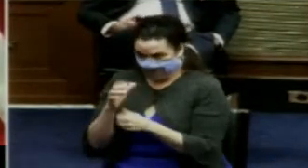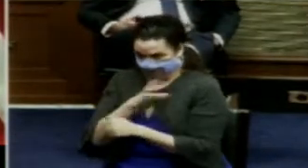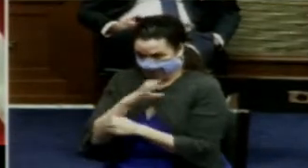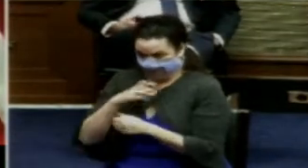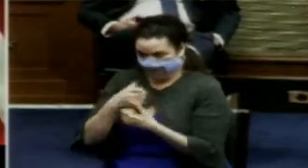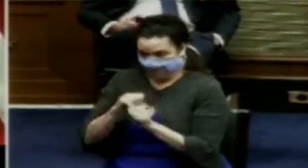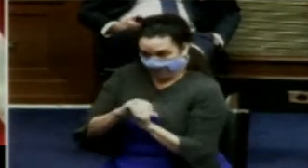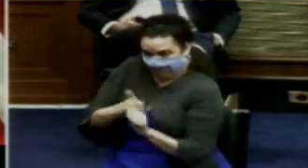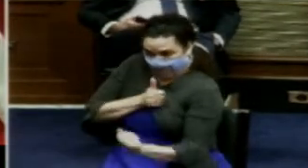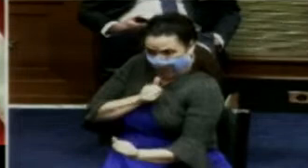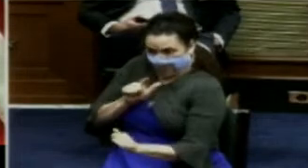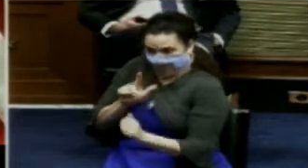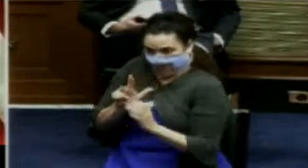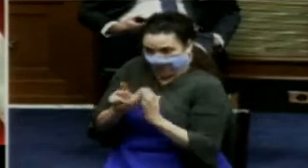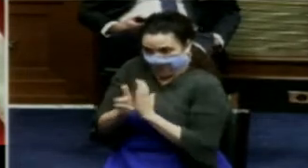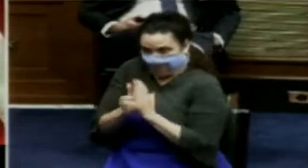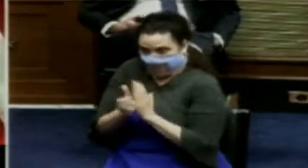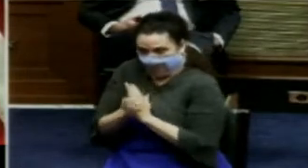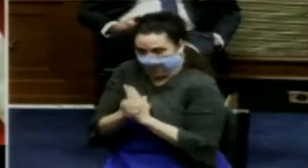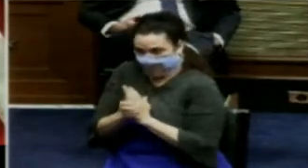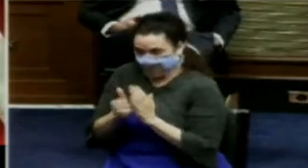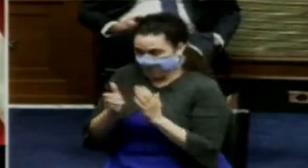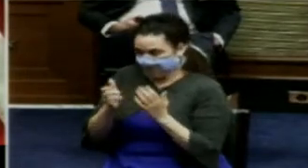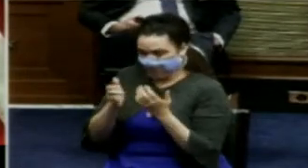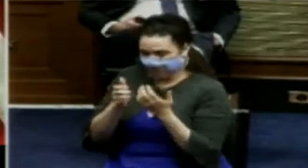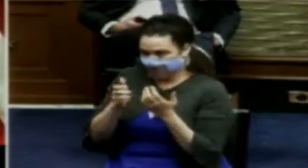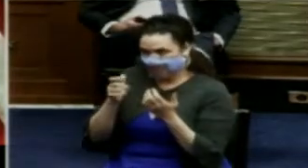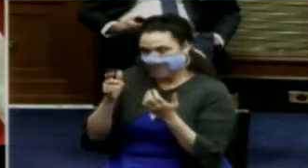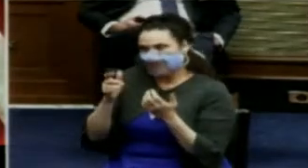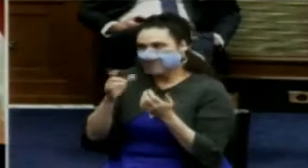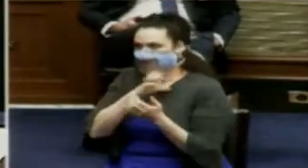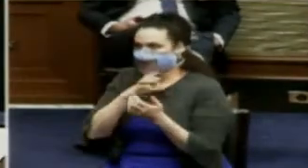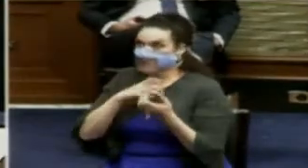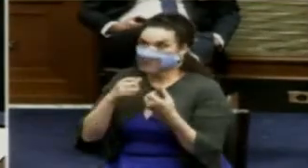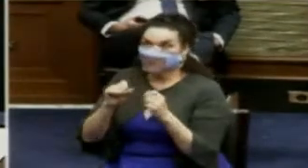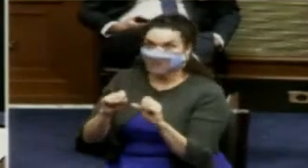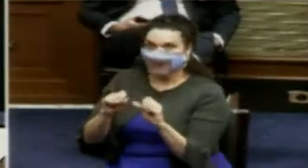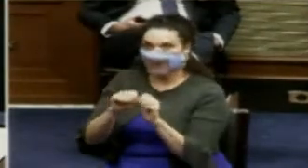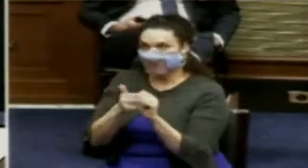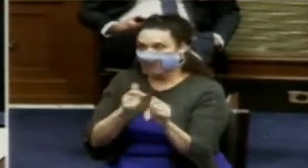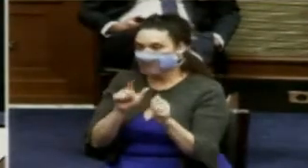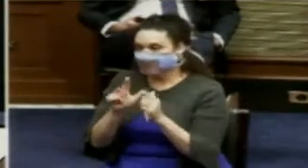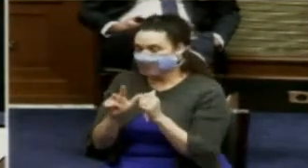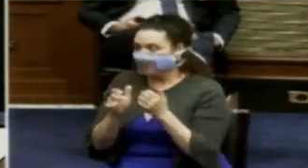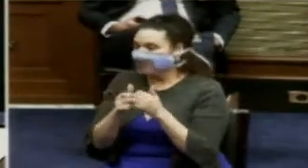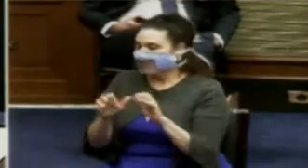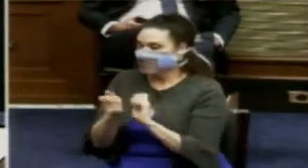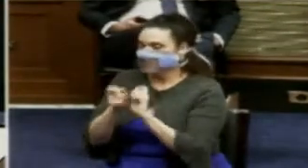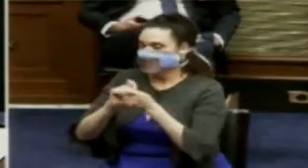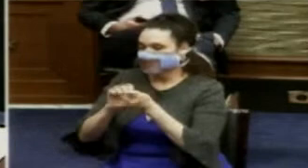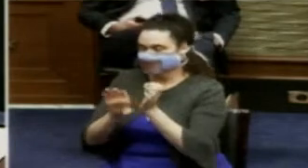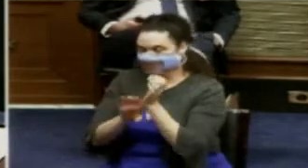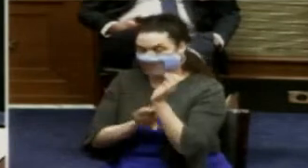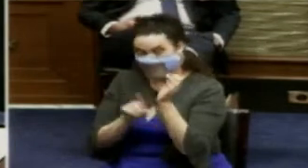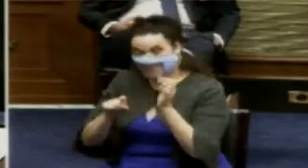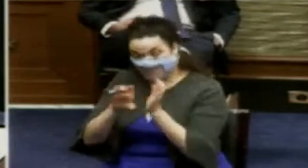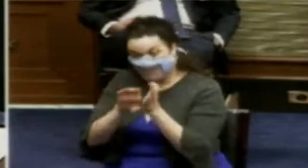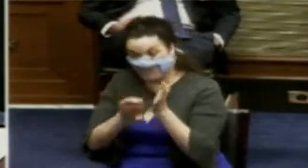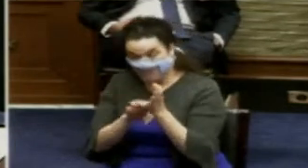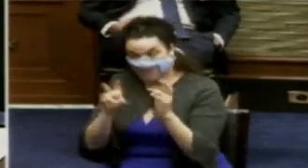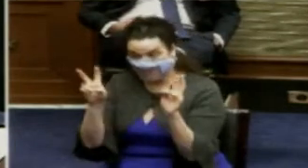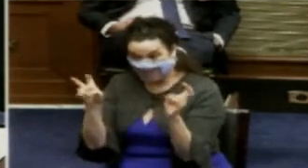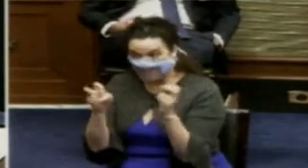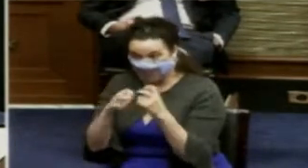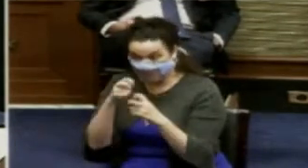avoid and get around without changing the Constitution. Well, this is a constitutional issue, Congressman, and a previous